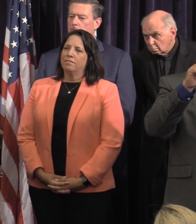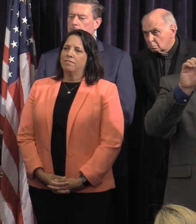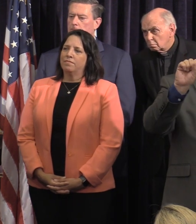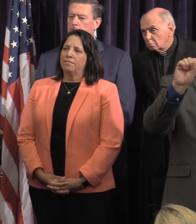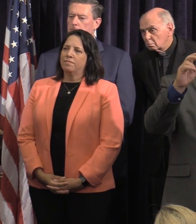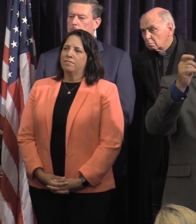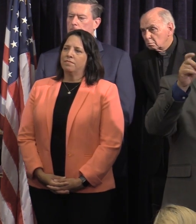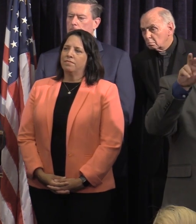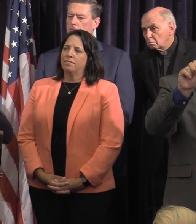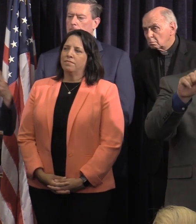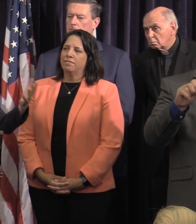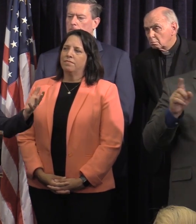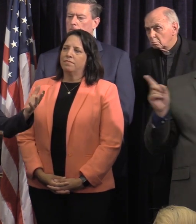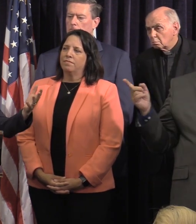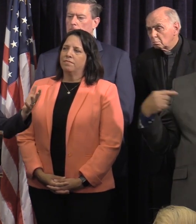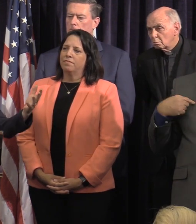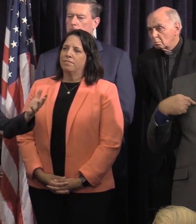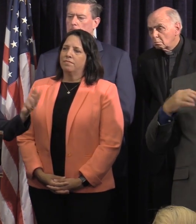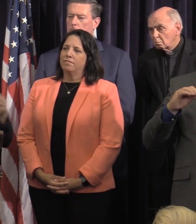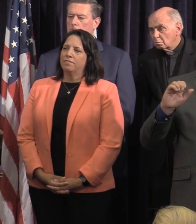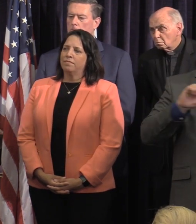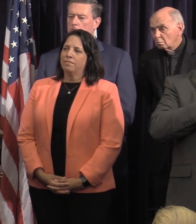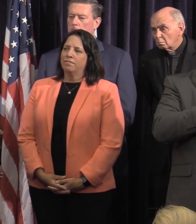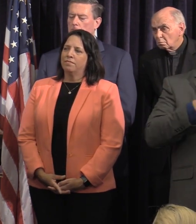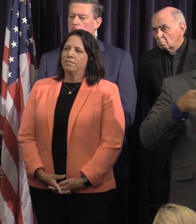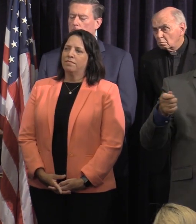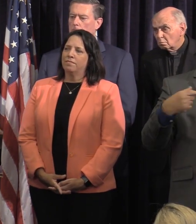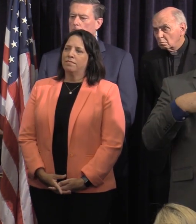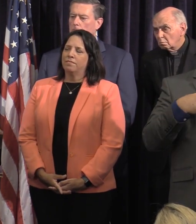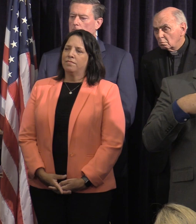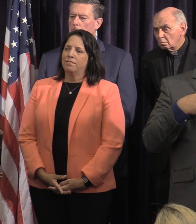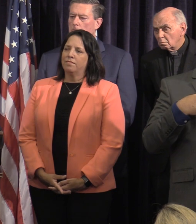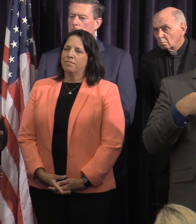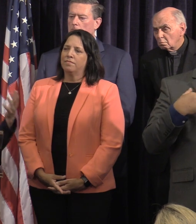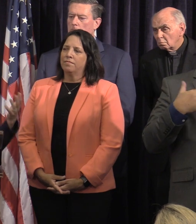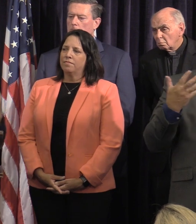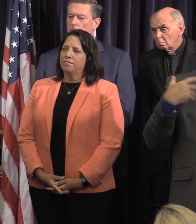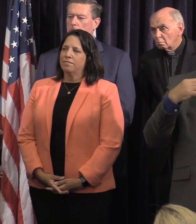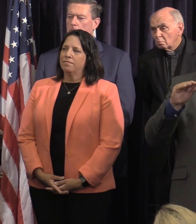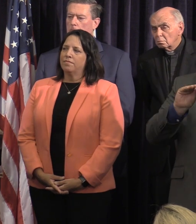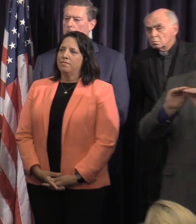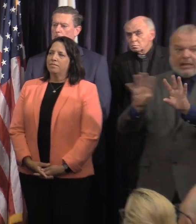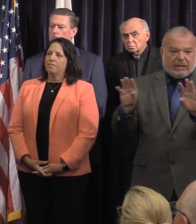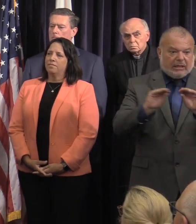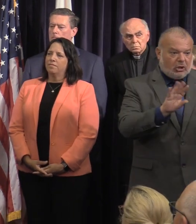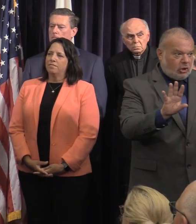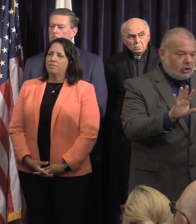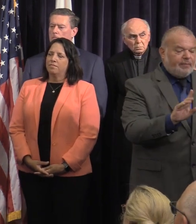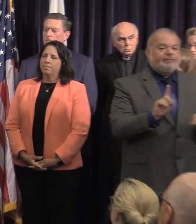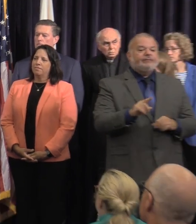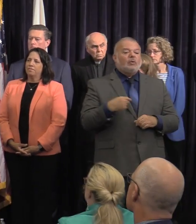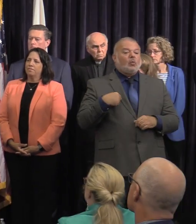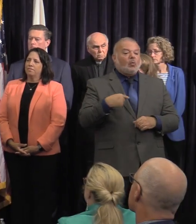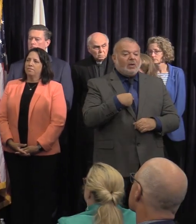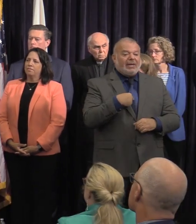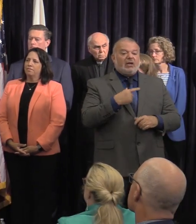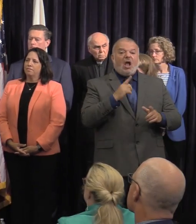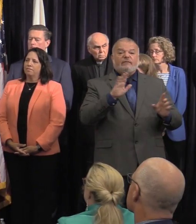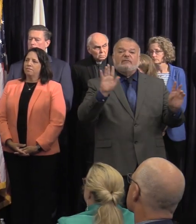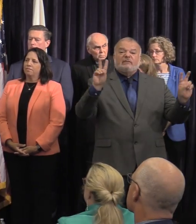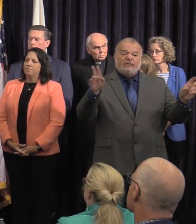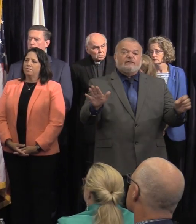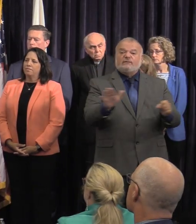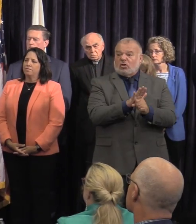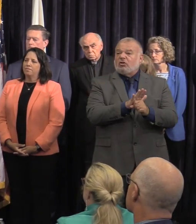about is to be very clear with the great people of Massachusetts that we are reaching capacity and that we need to figure